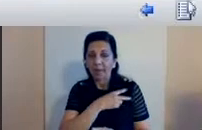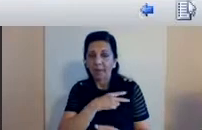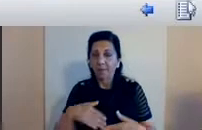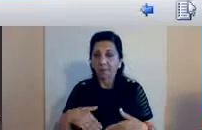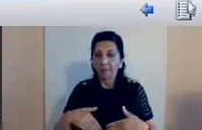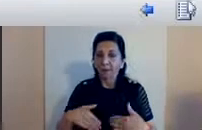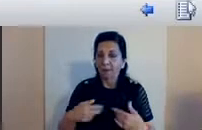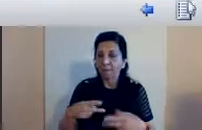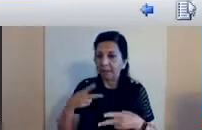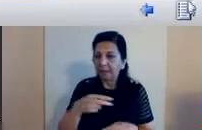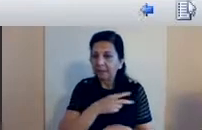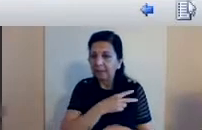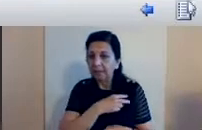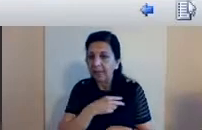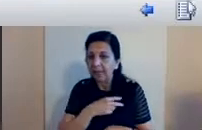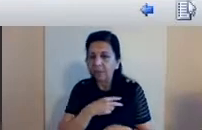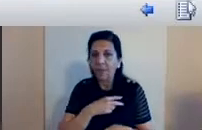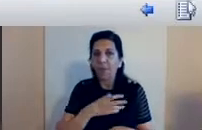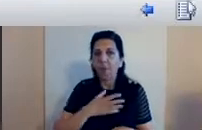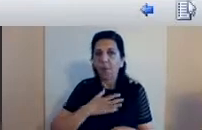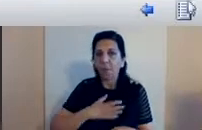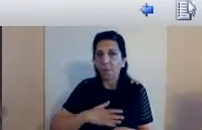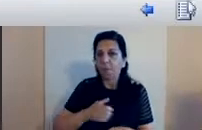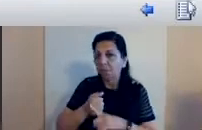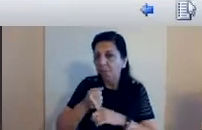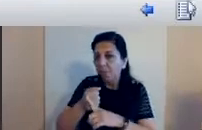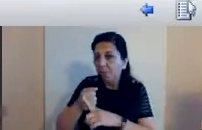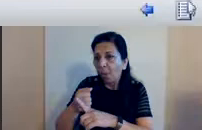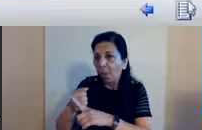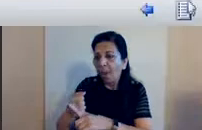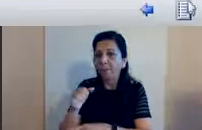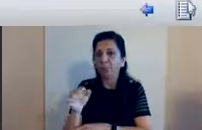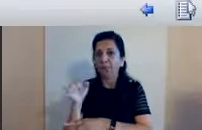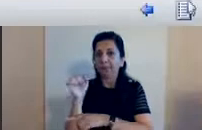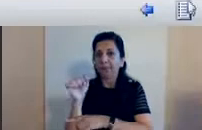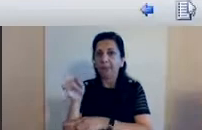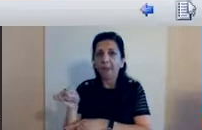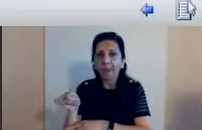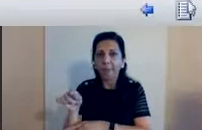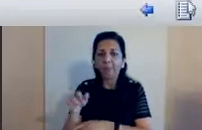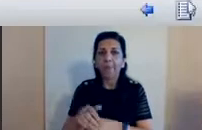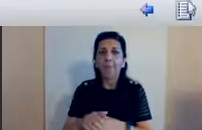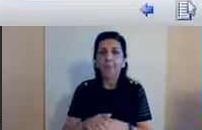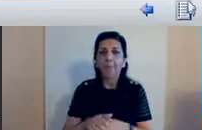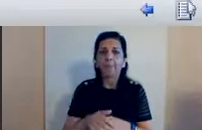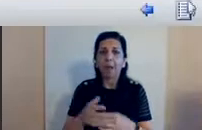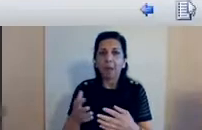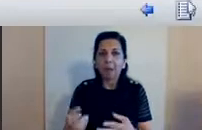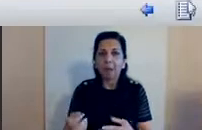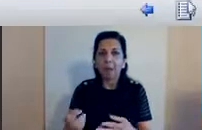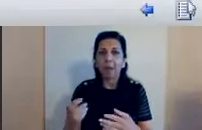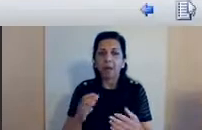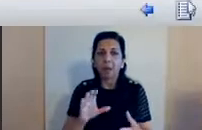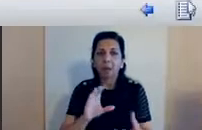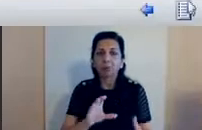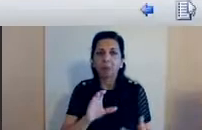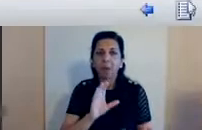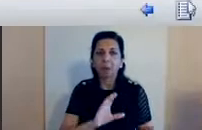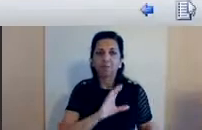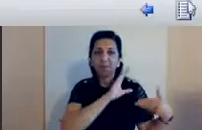hard normally, but we've clearly that we've had a different burden on our teams, and so we need to make